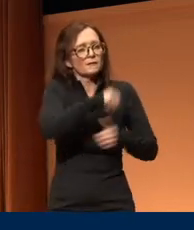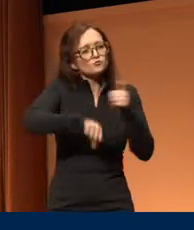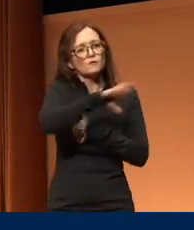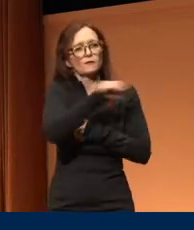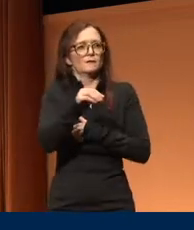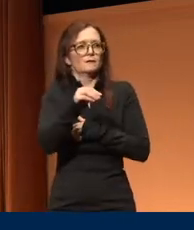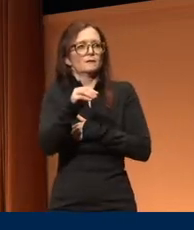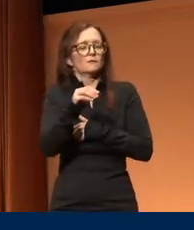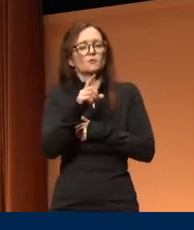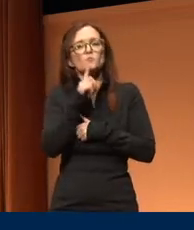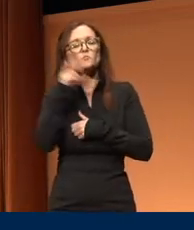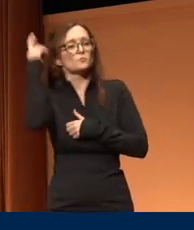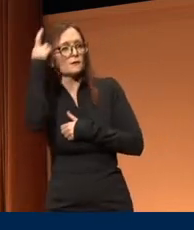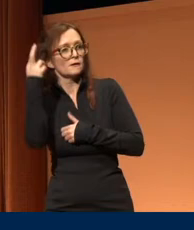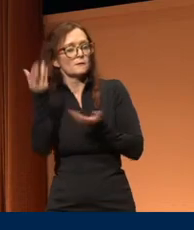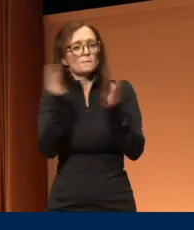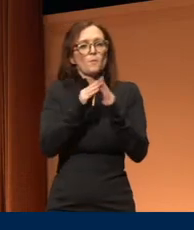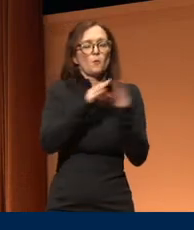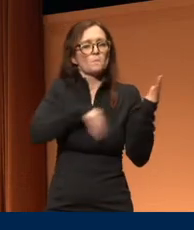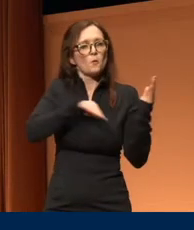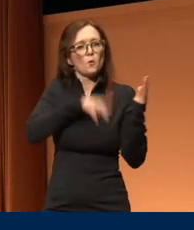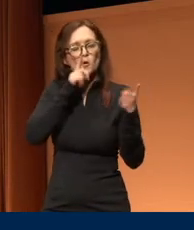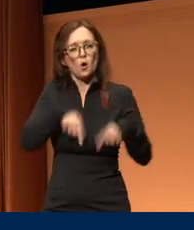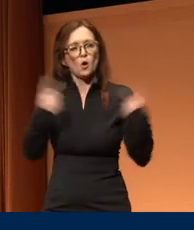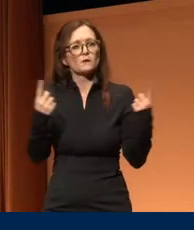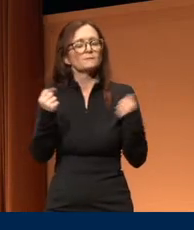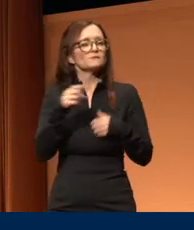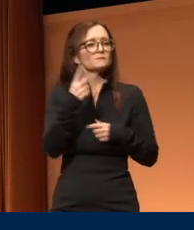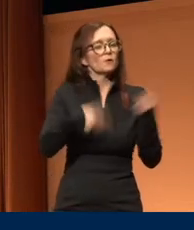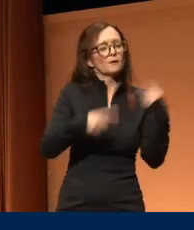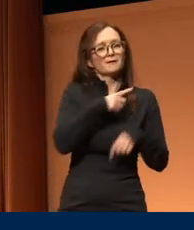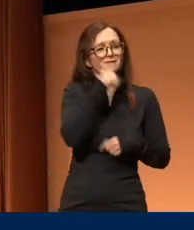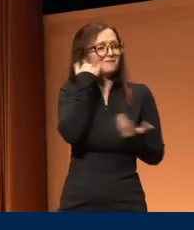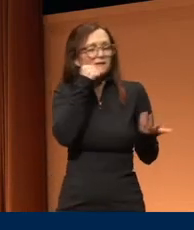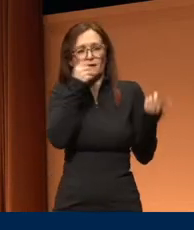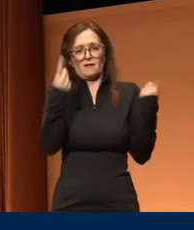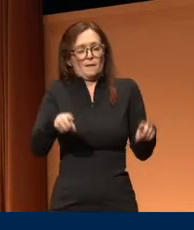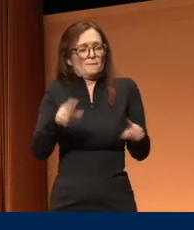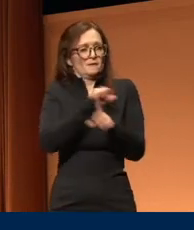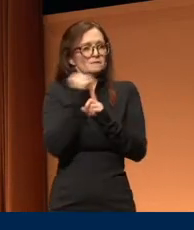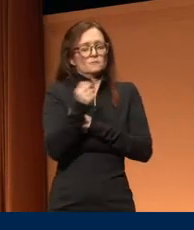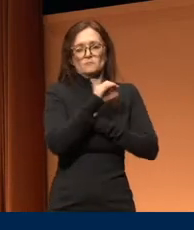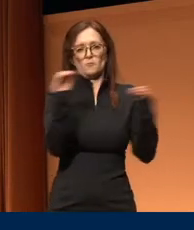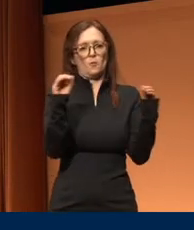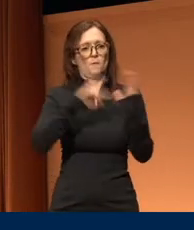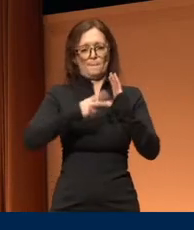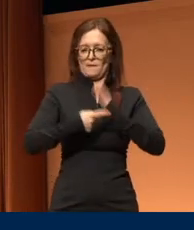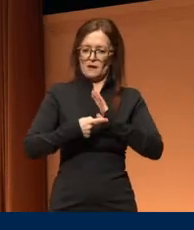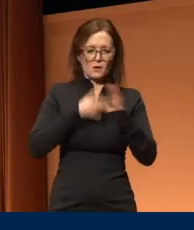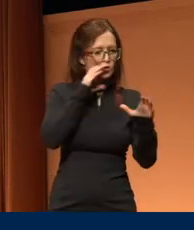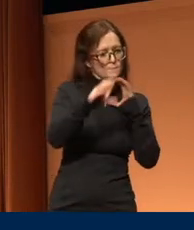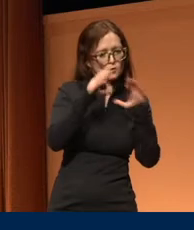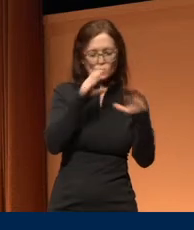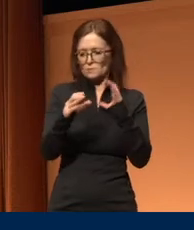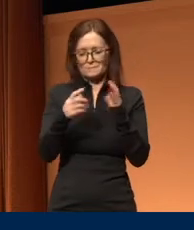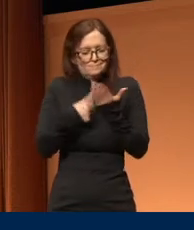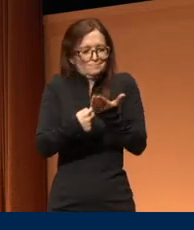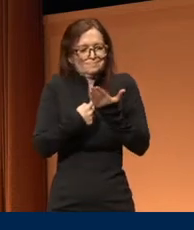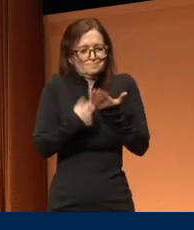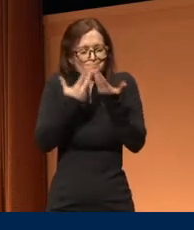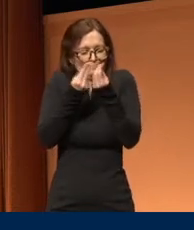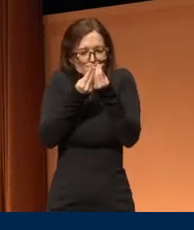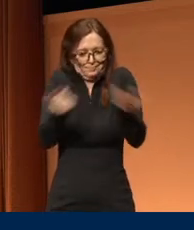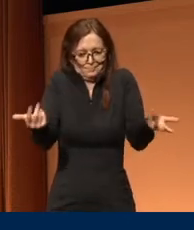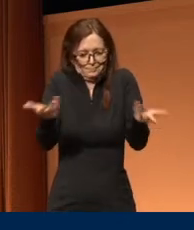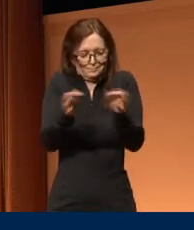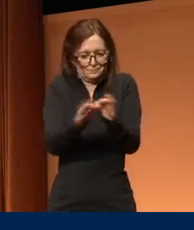our ways of engaging with each other's reason in moral arguments. If that was not the case, there would be no meaningful communication to speak of, as we would